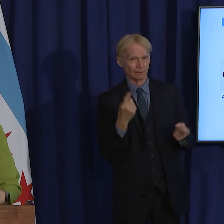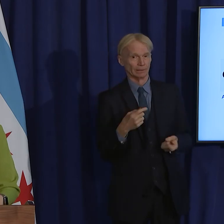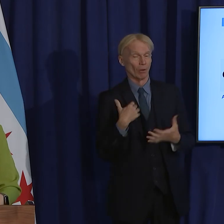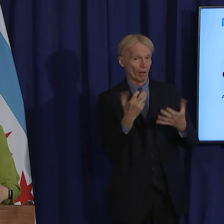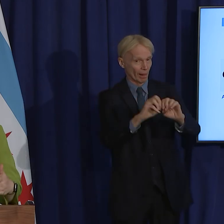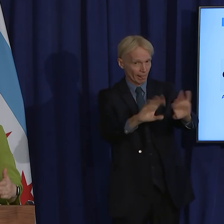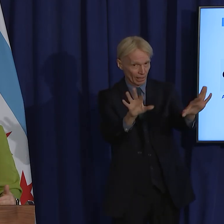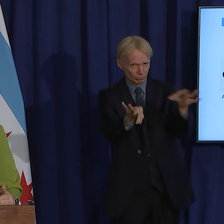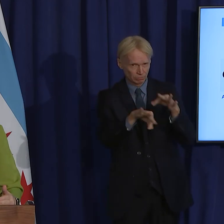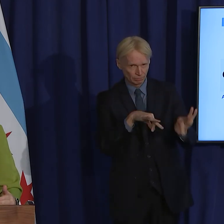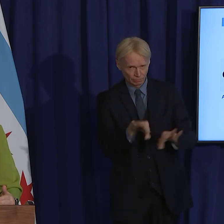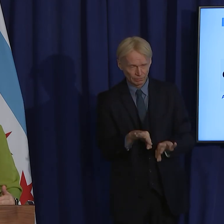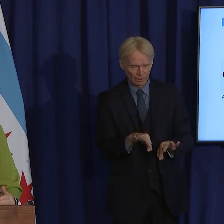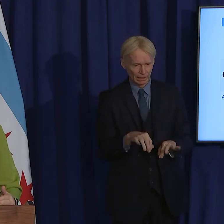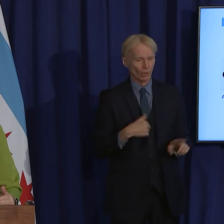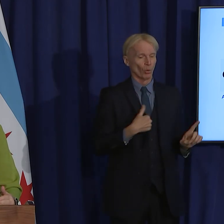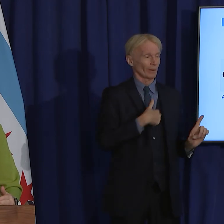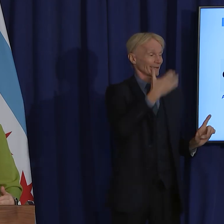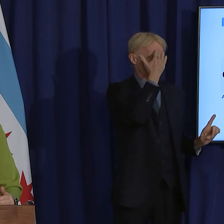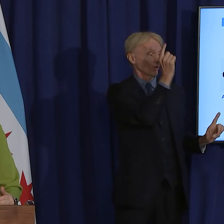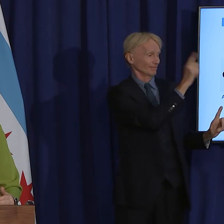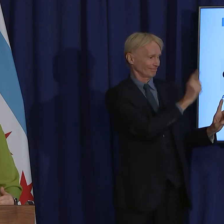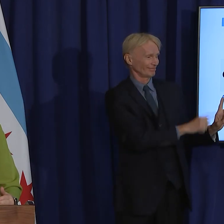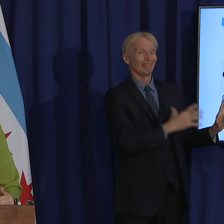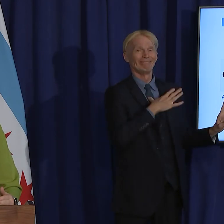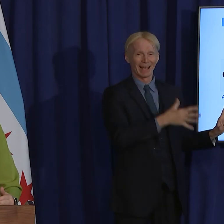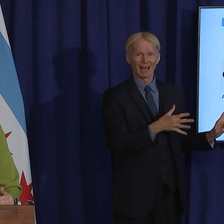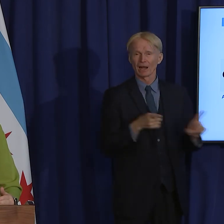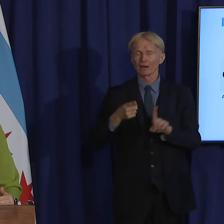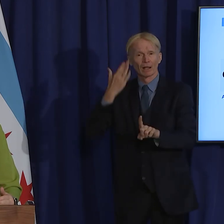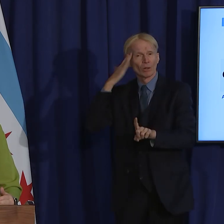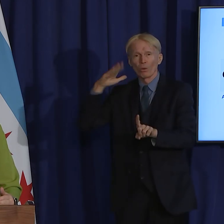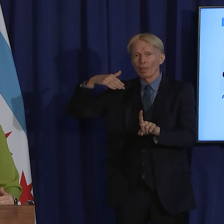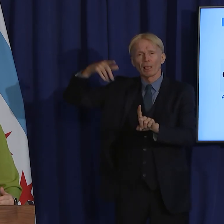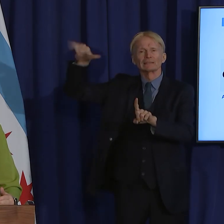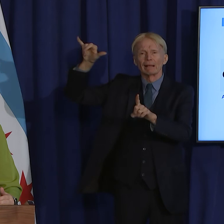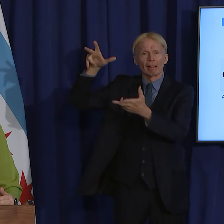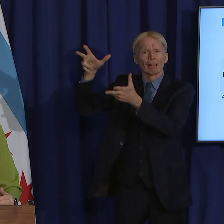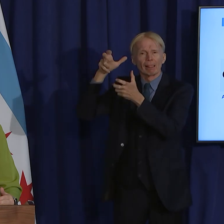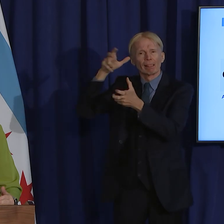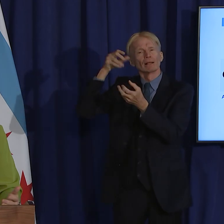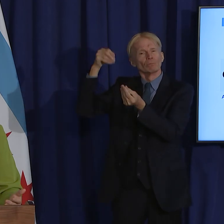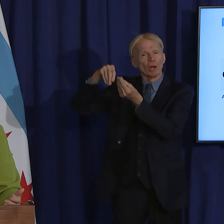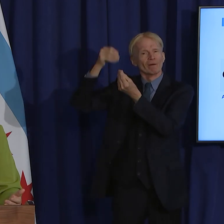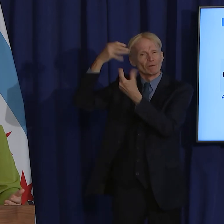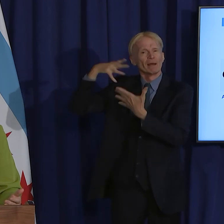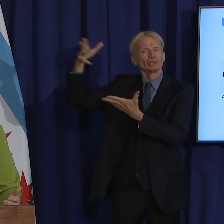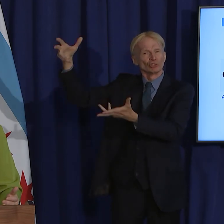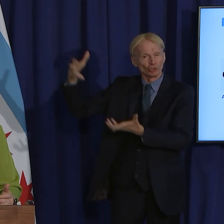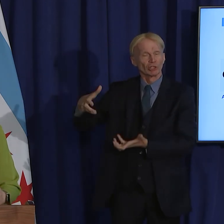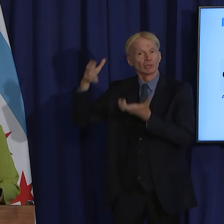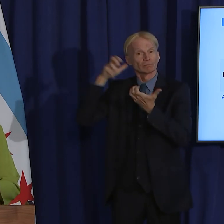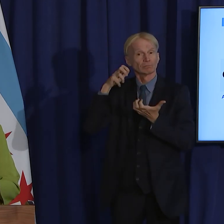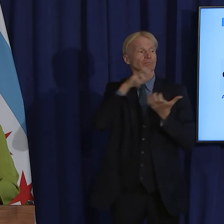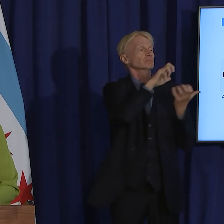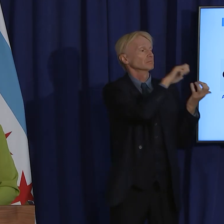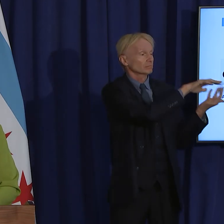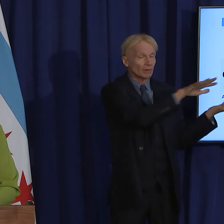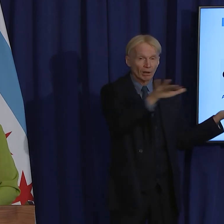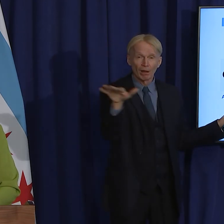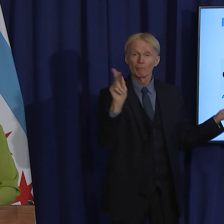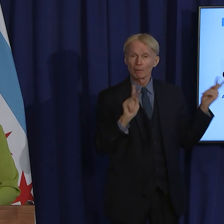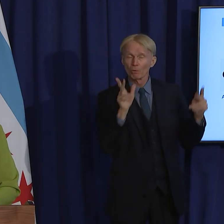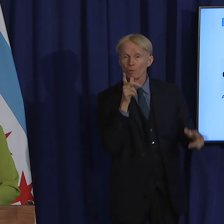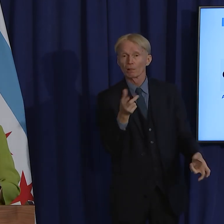everybody what we know, what are we still learning, and make sure that people have that information. I